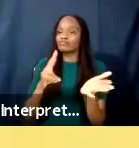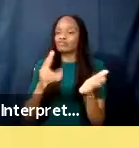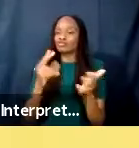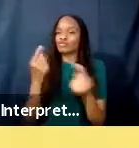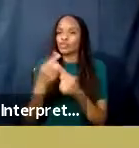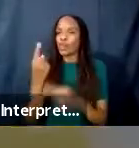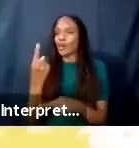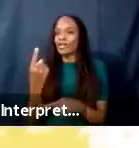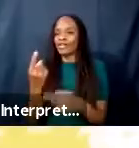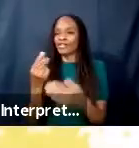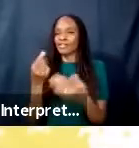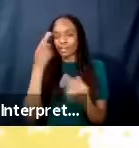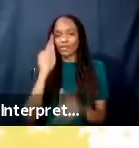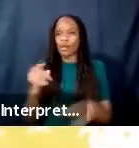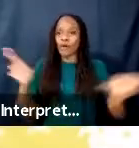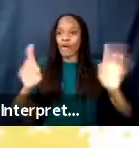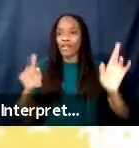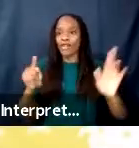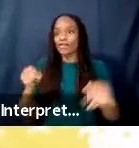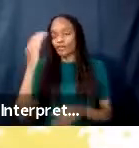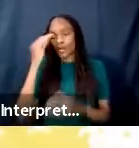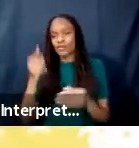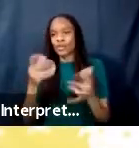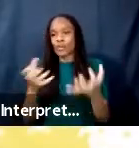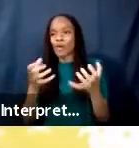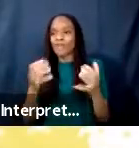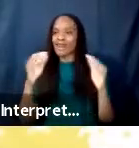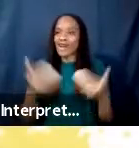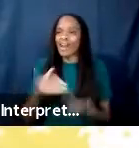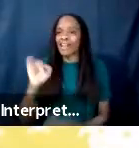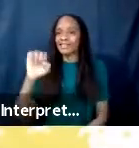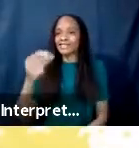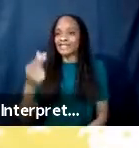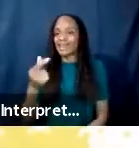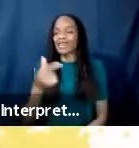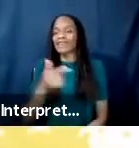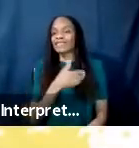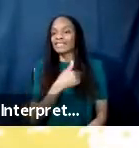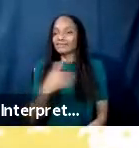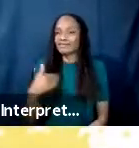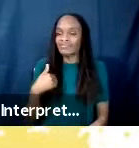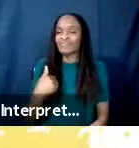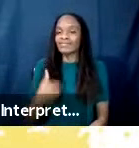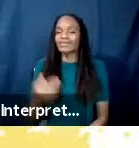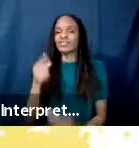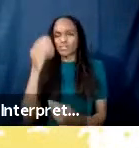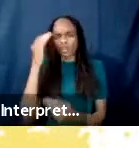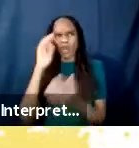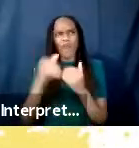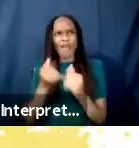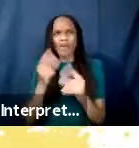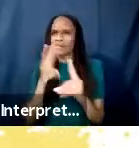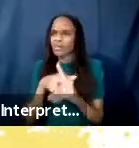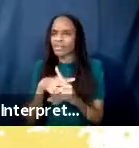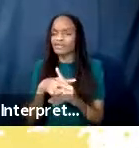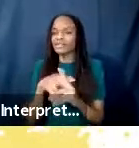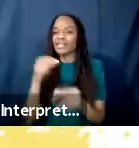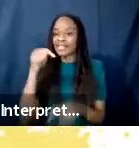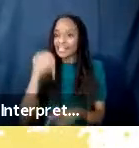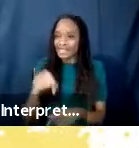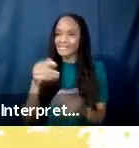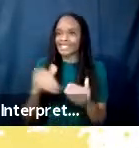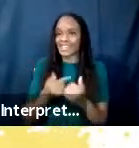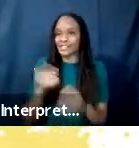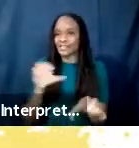to go. You want to hire SAG-AFTRA members. You have an idea of what agreement might apply. This is how you do it. They're